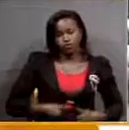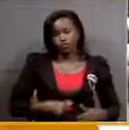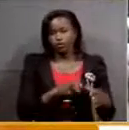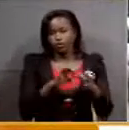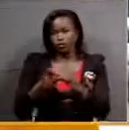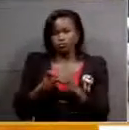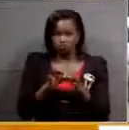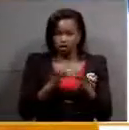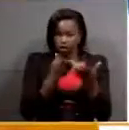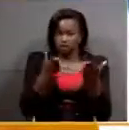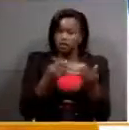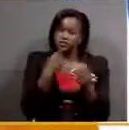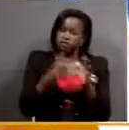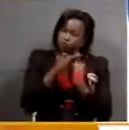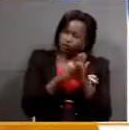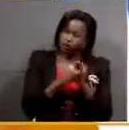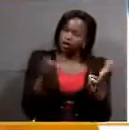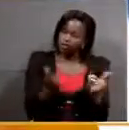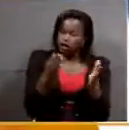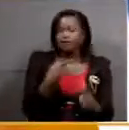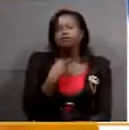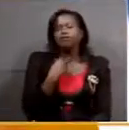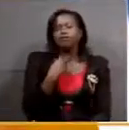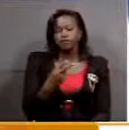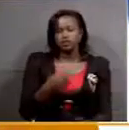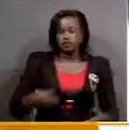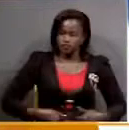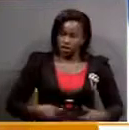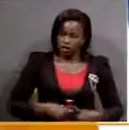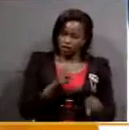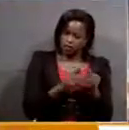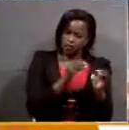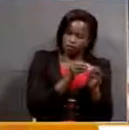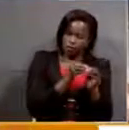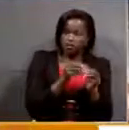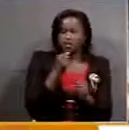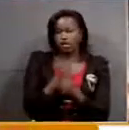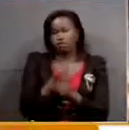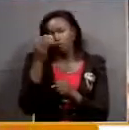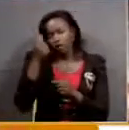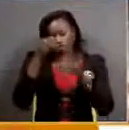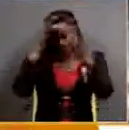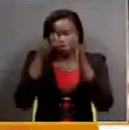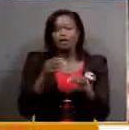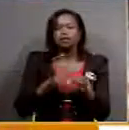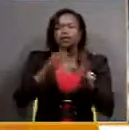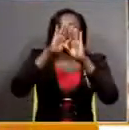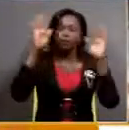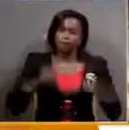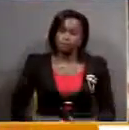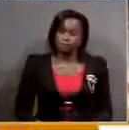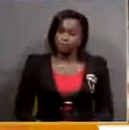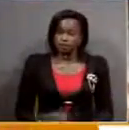Center, says the initiative amplifies the voices of young people, boys and girls, to make informed decisions. He calls for